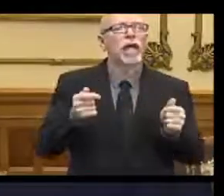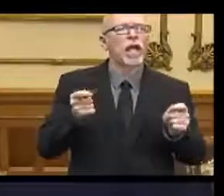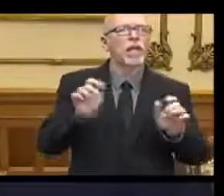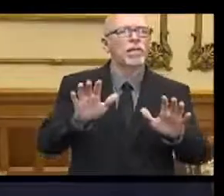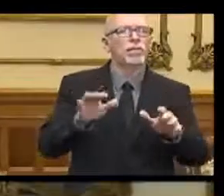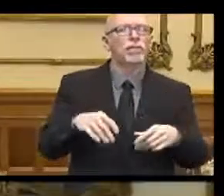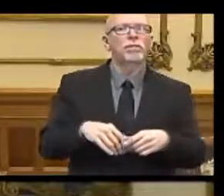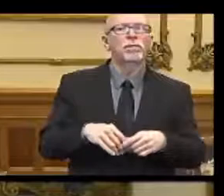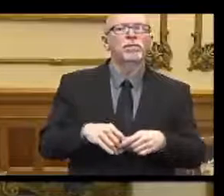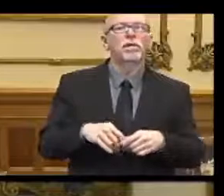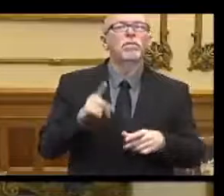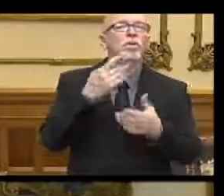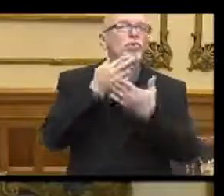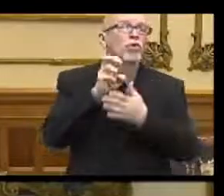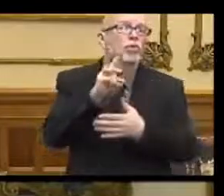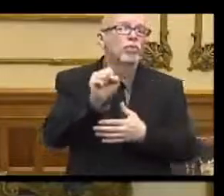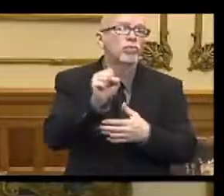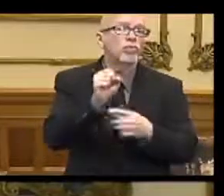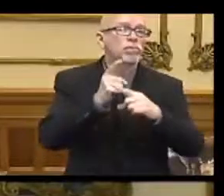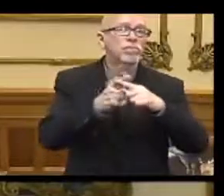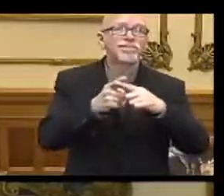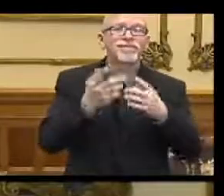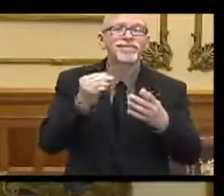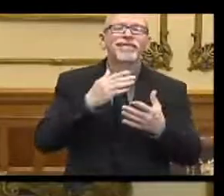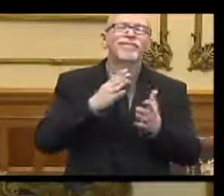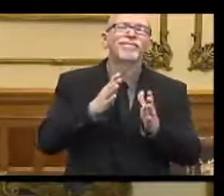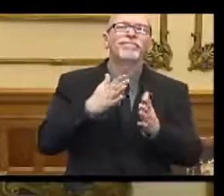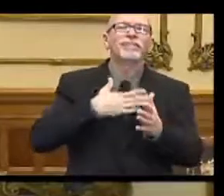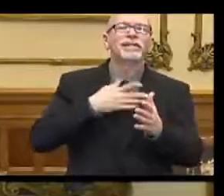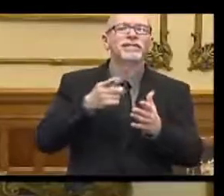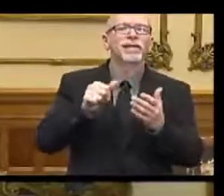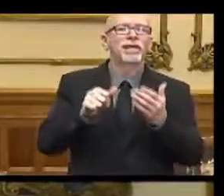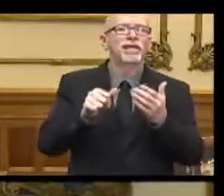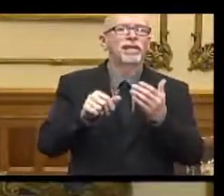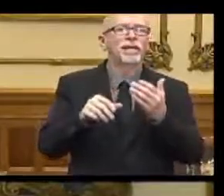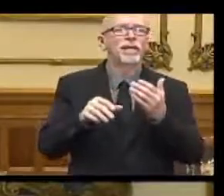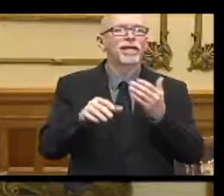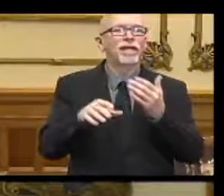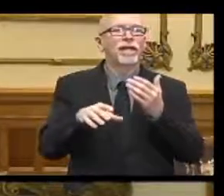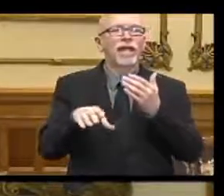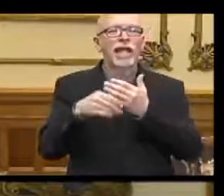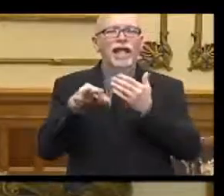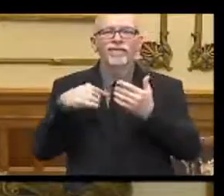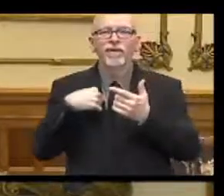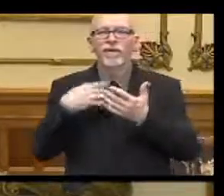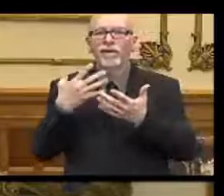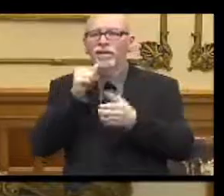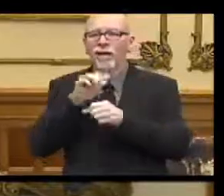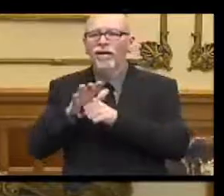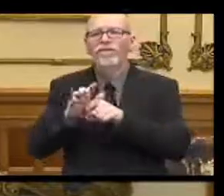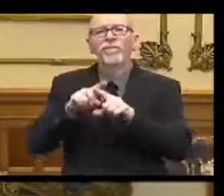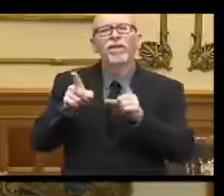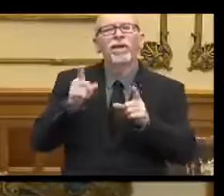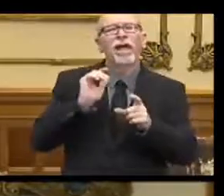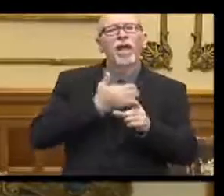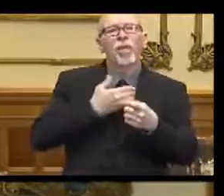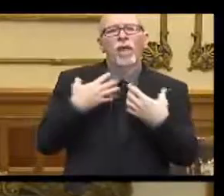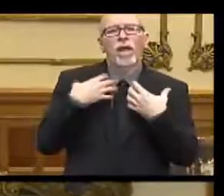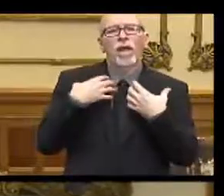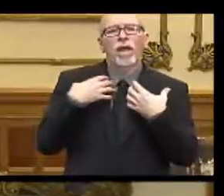good news is, and please add where I'm deficient here, but I mean, our